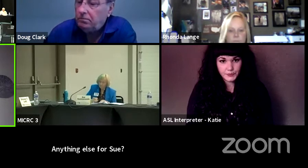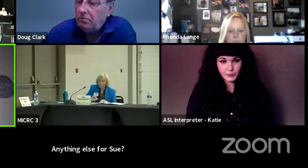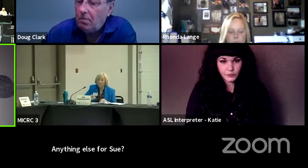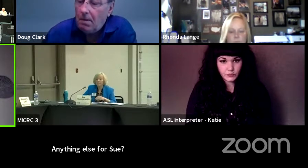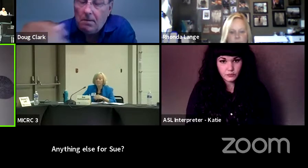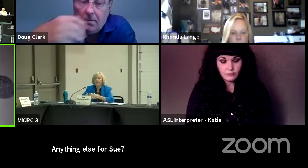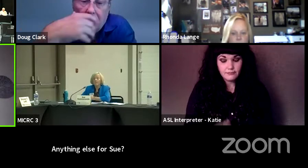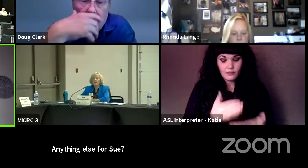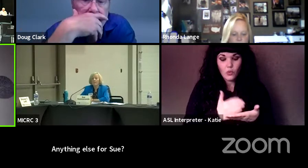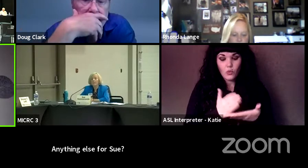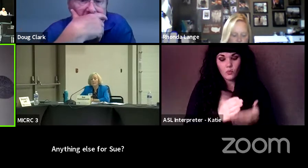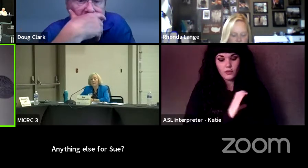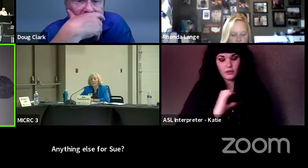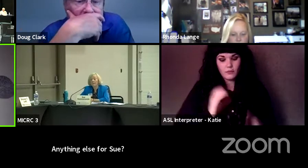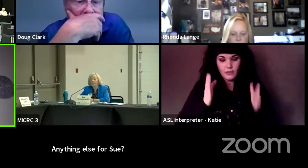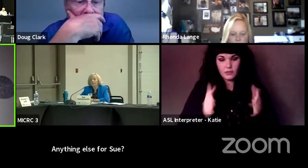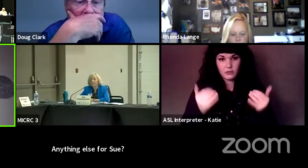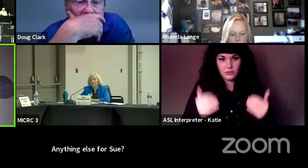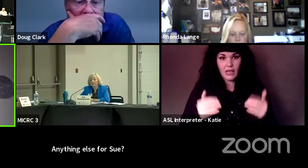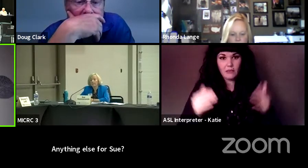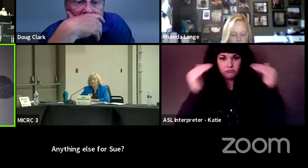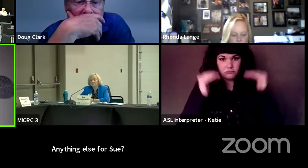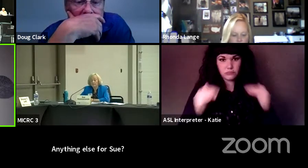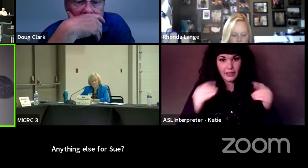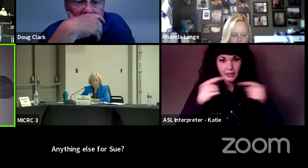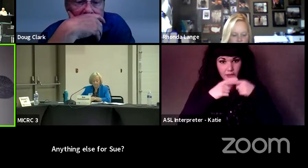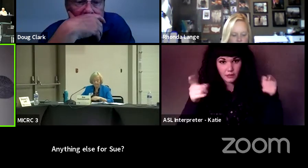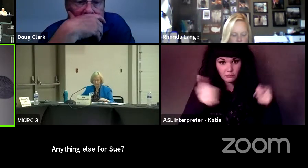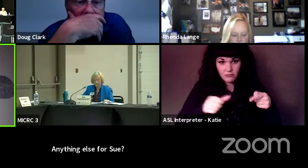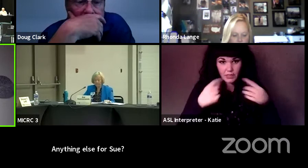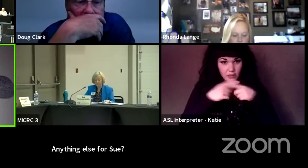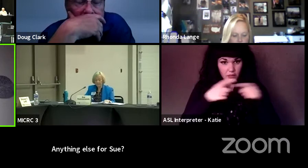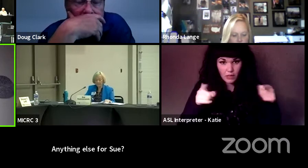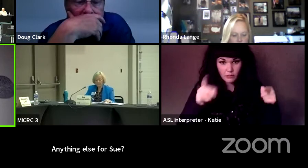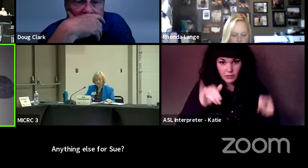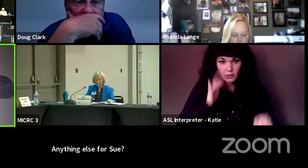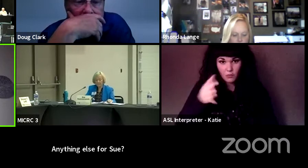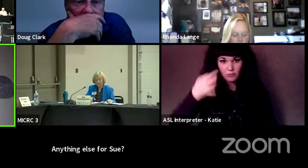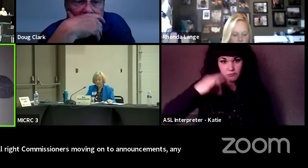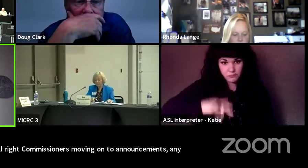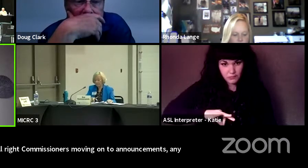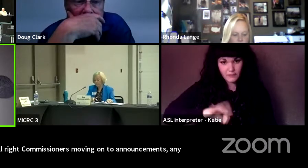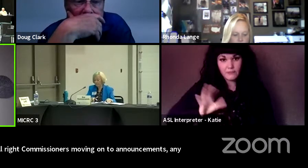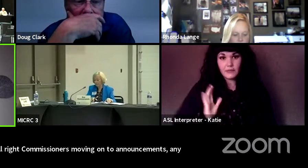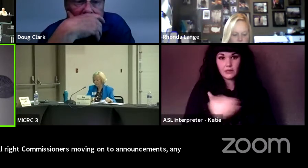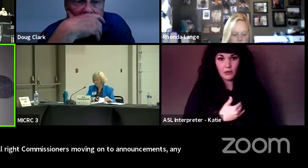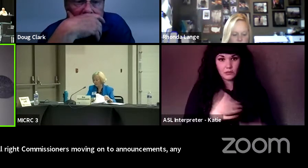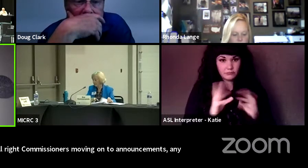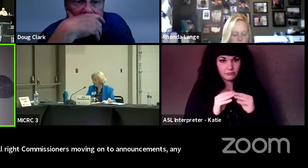All right, commissioners, moving on to announcements. Are there any announcements for the good of the order